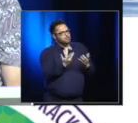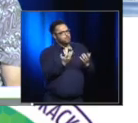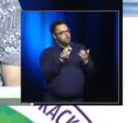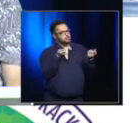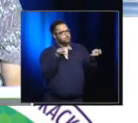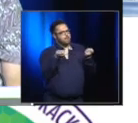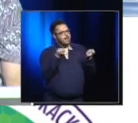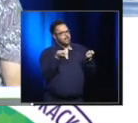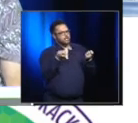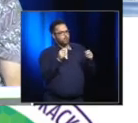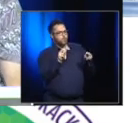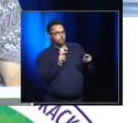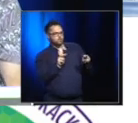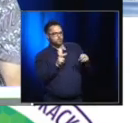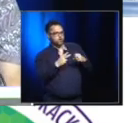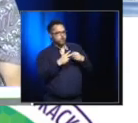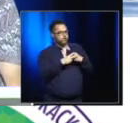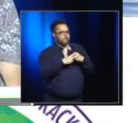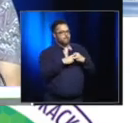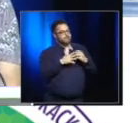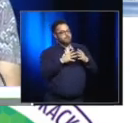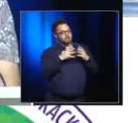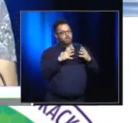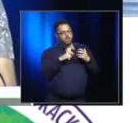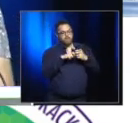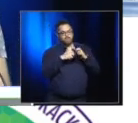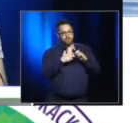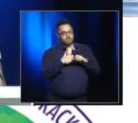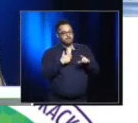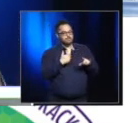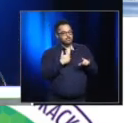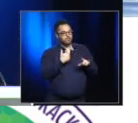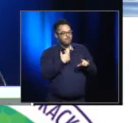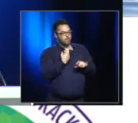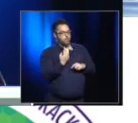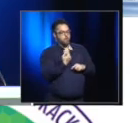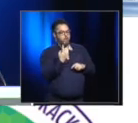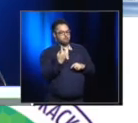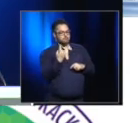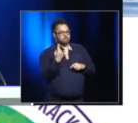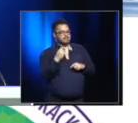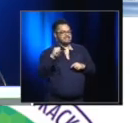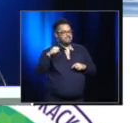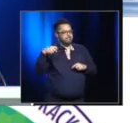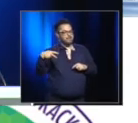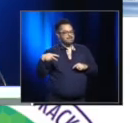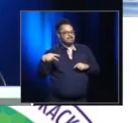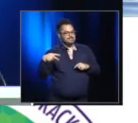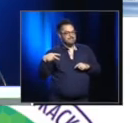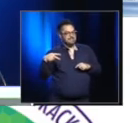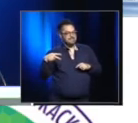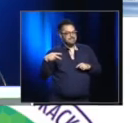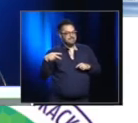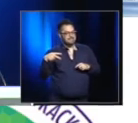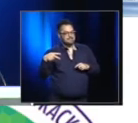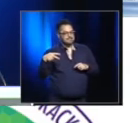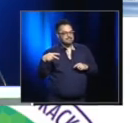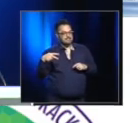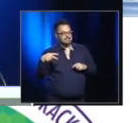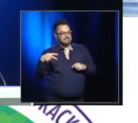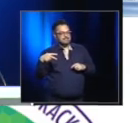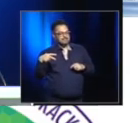preserve. There's a lot of problems with using single species, sort of, you hear talk of